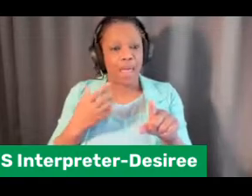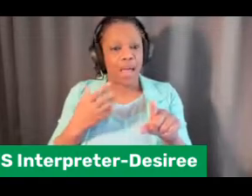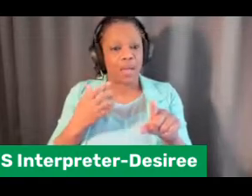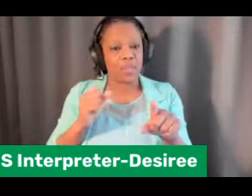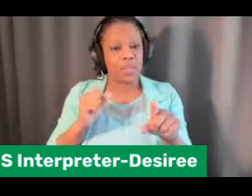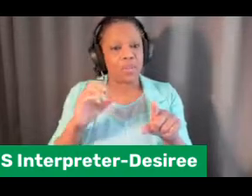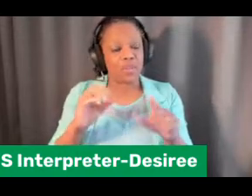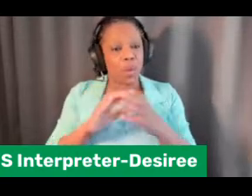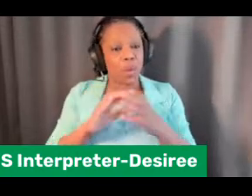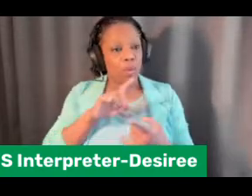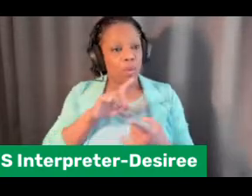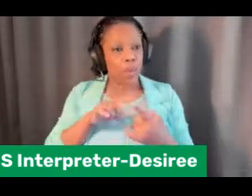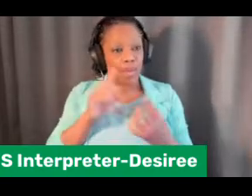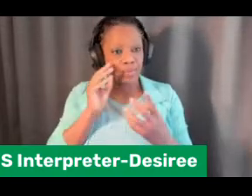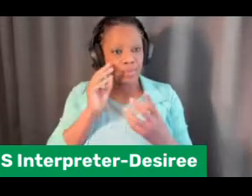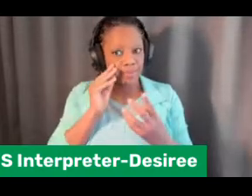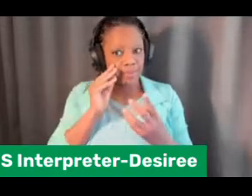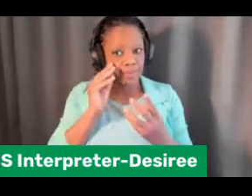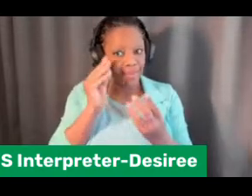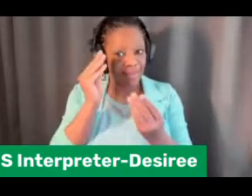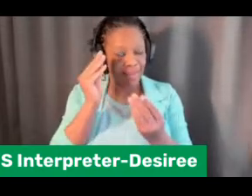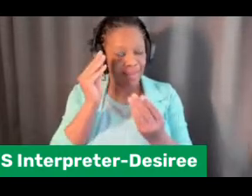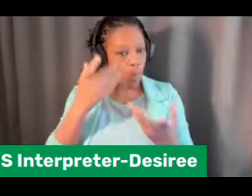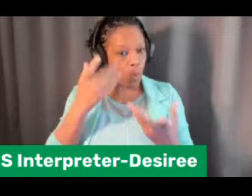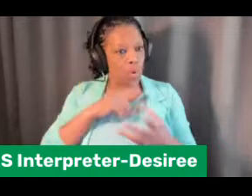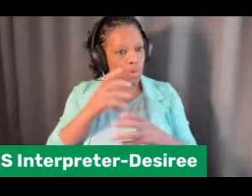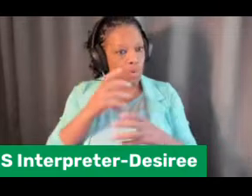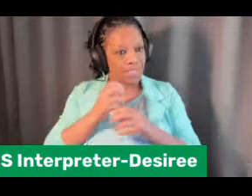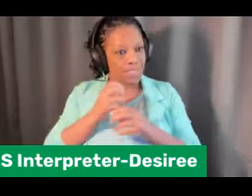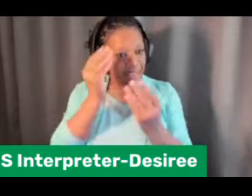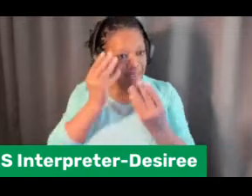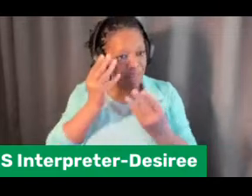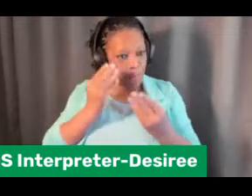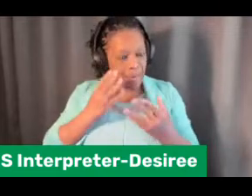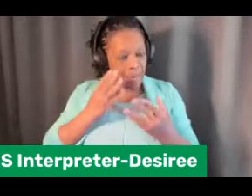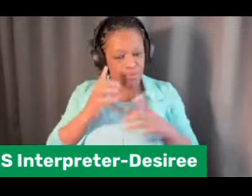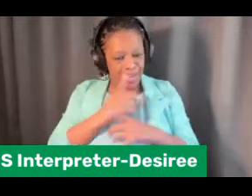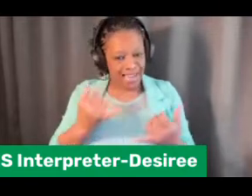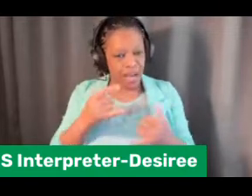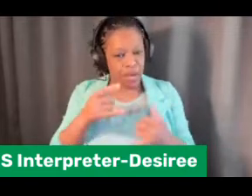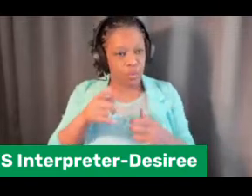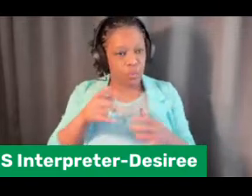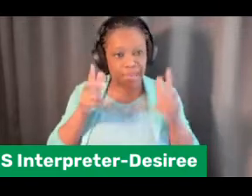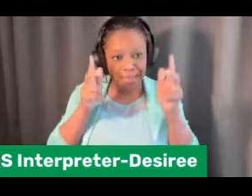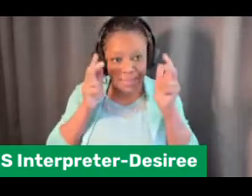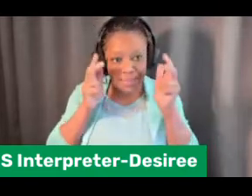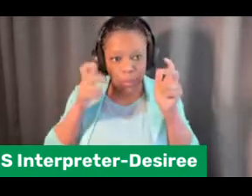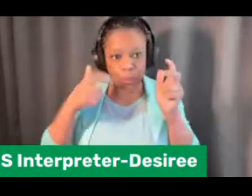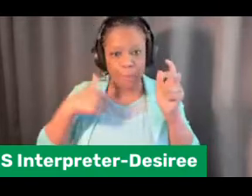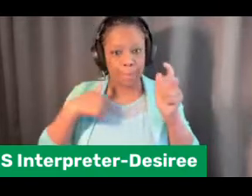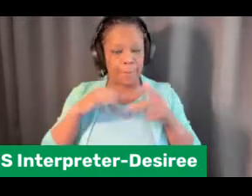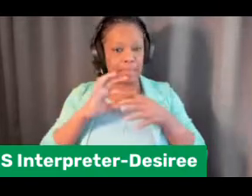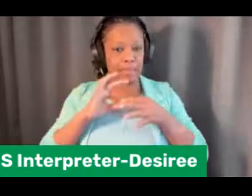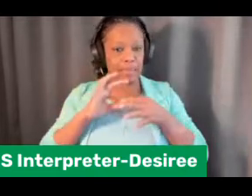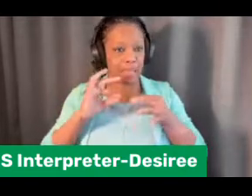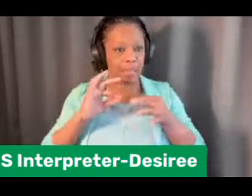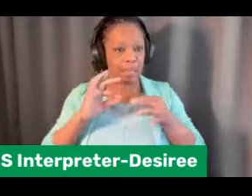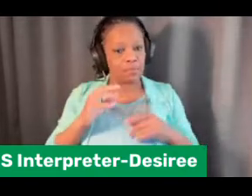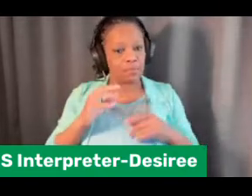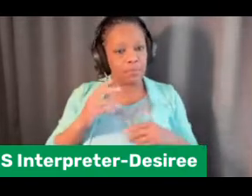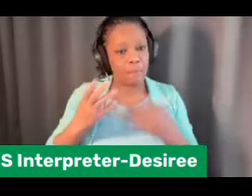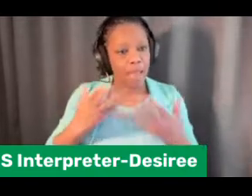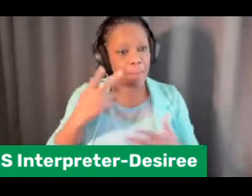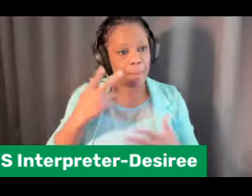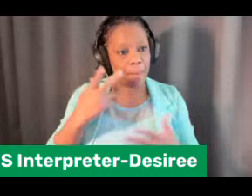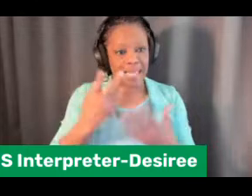So when information gets to us, right now you all are hearing me speak. You might see my hands flailing in front of you. You might be looking